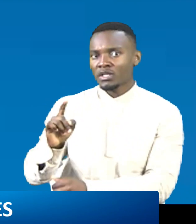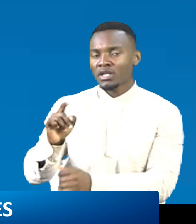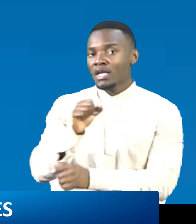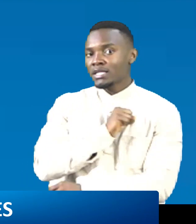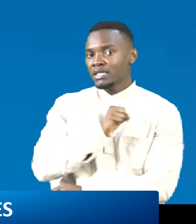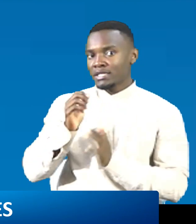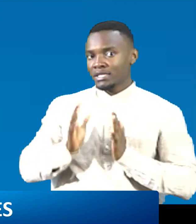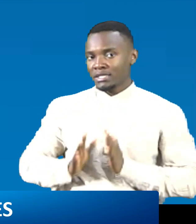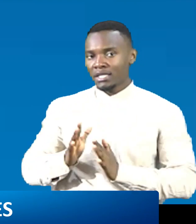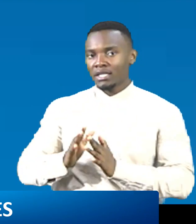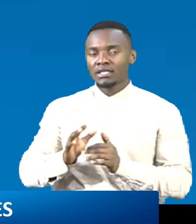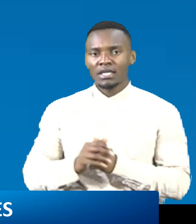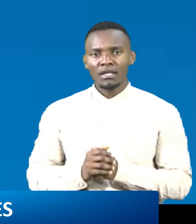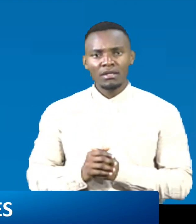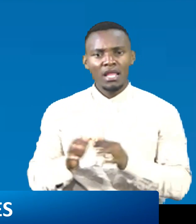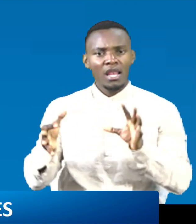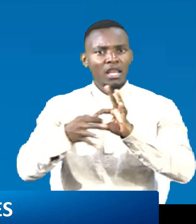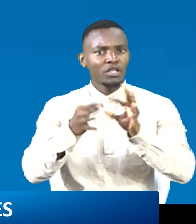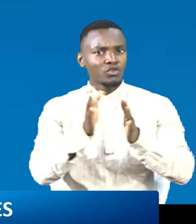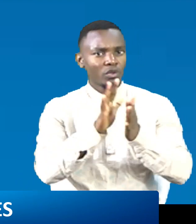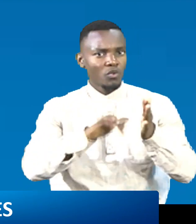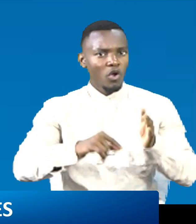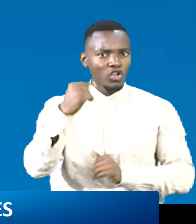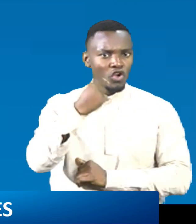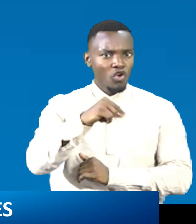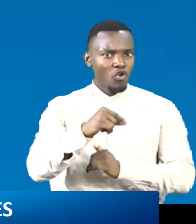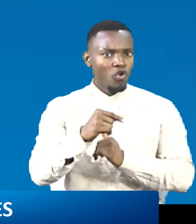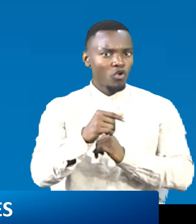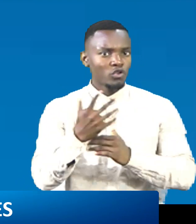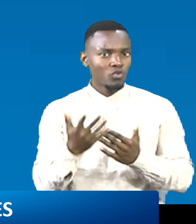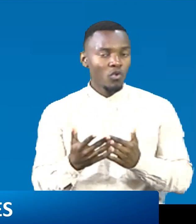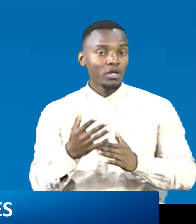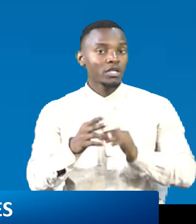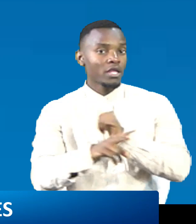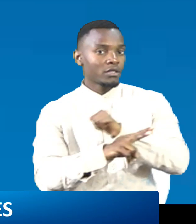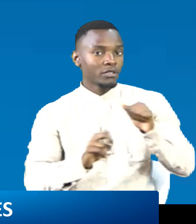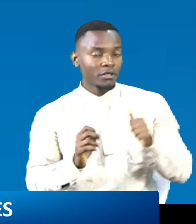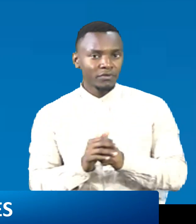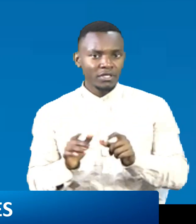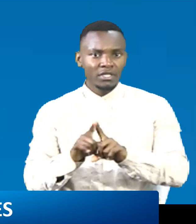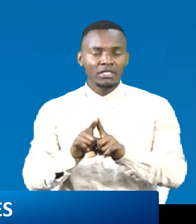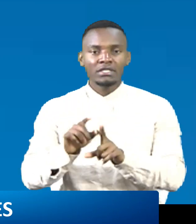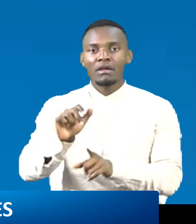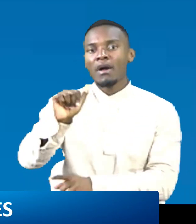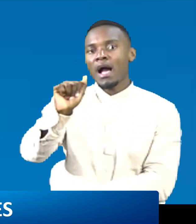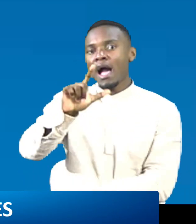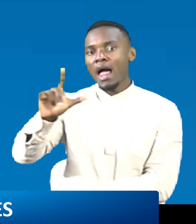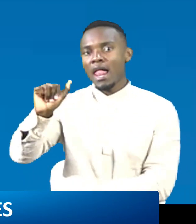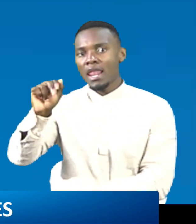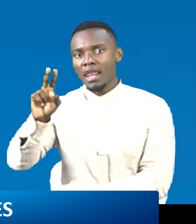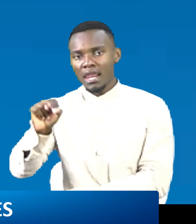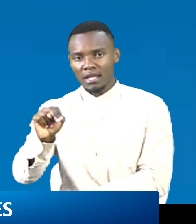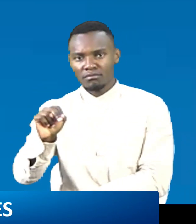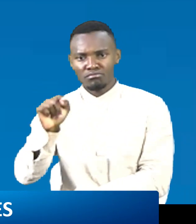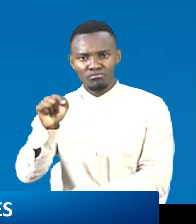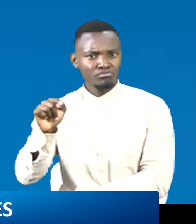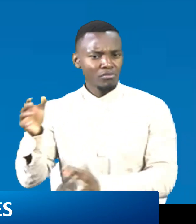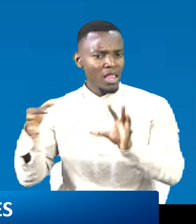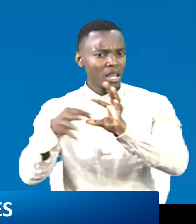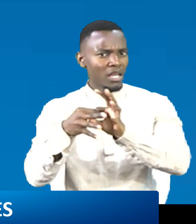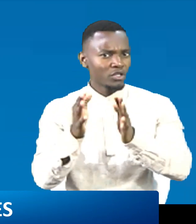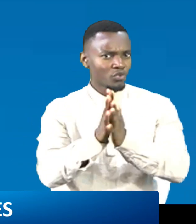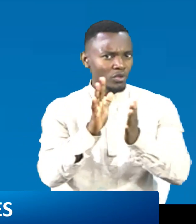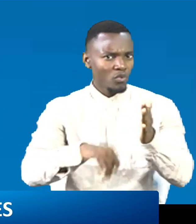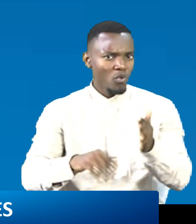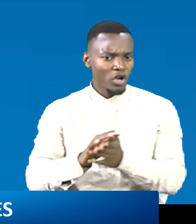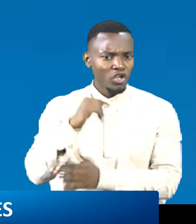scam. Now the Directorate of Criminal Investigations at DCI has linked Trans Nzoia Senator Alan Jasang to the gold scam syndicate that